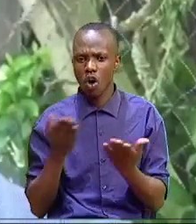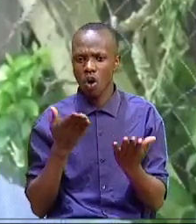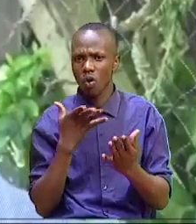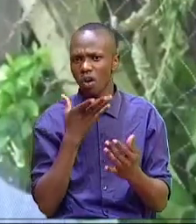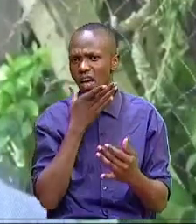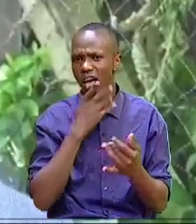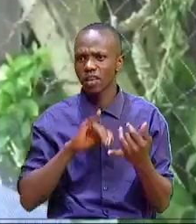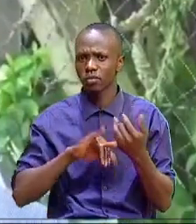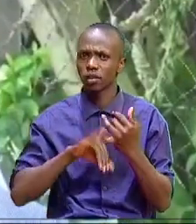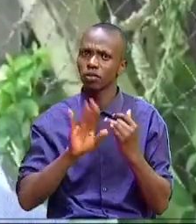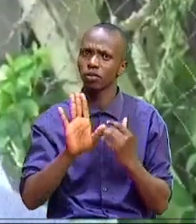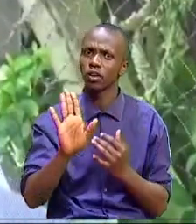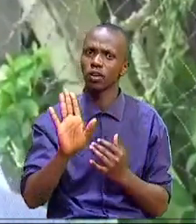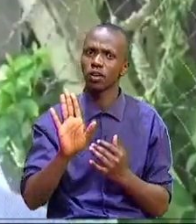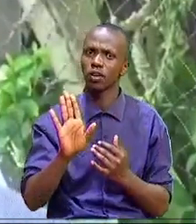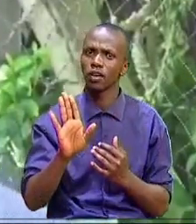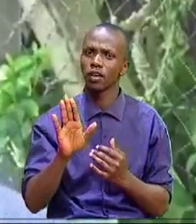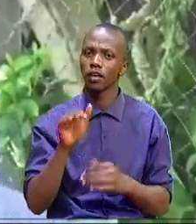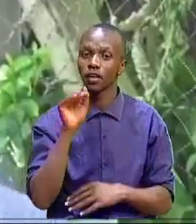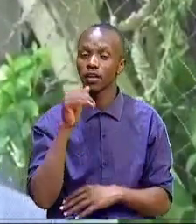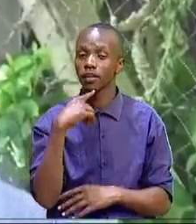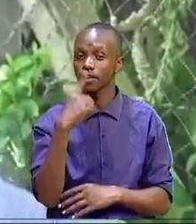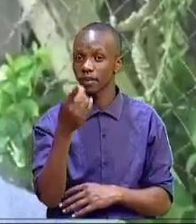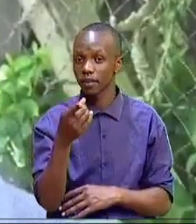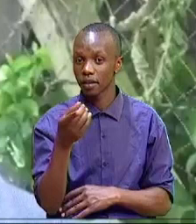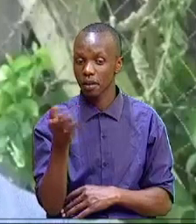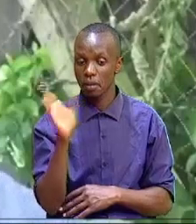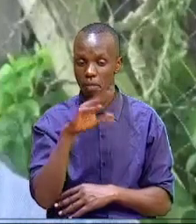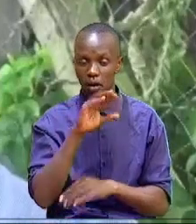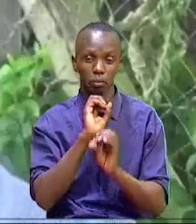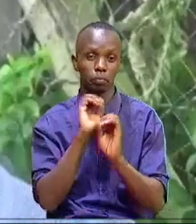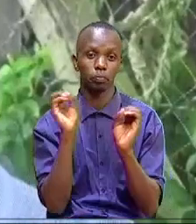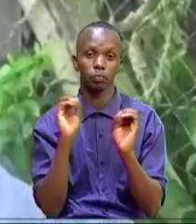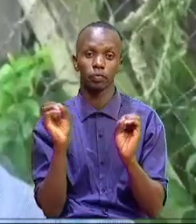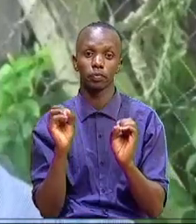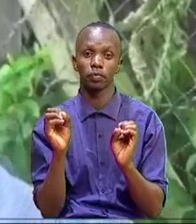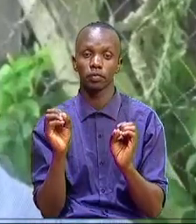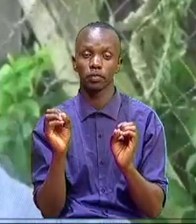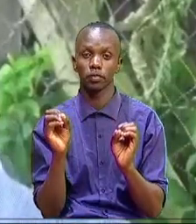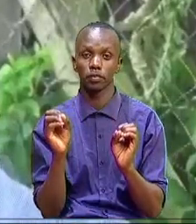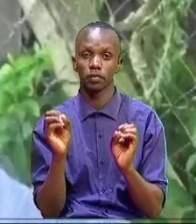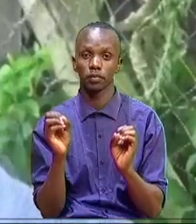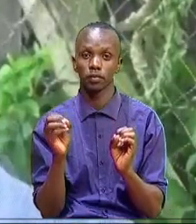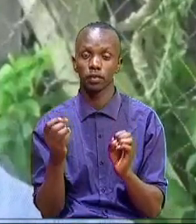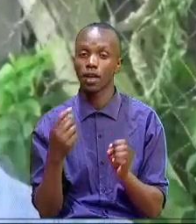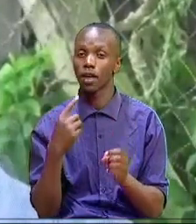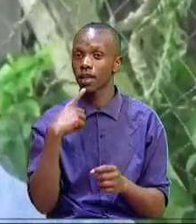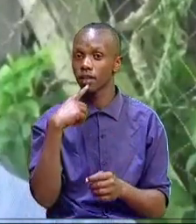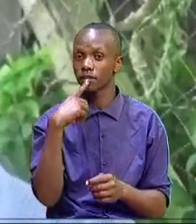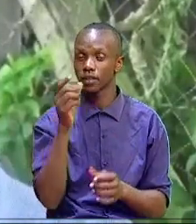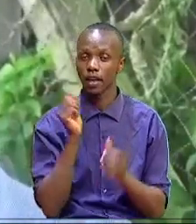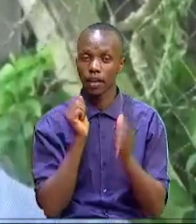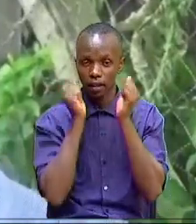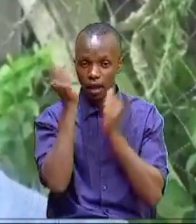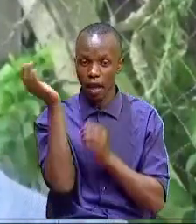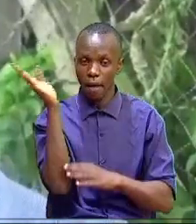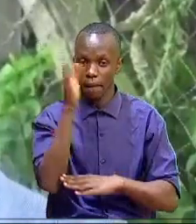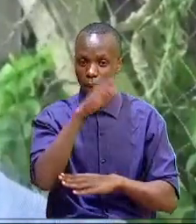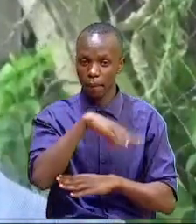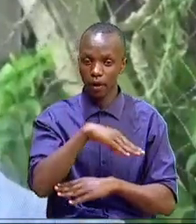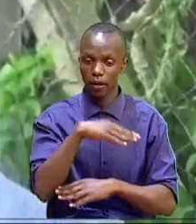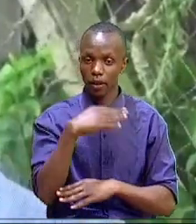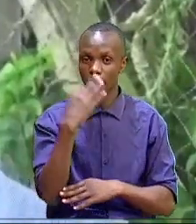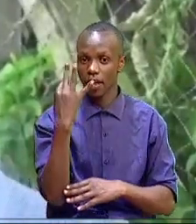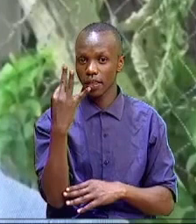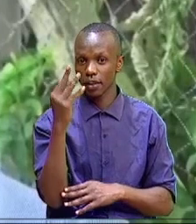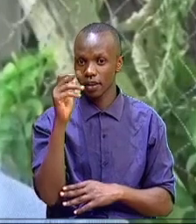wapi? Wakamuliza hajarudi. Sasa he added that the gang came back at around 3 a.m.